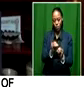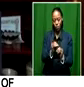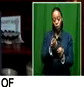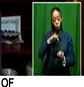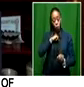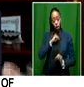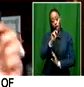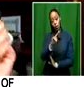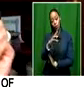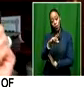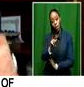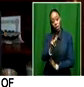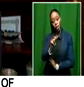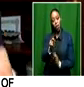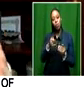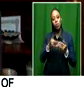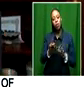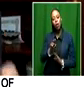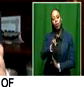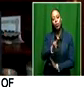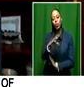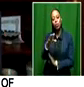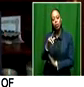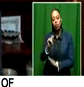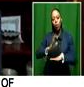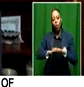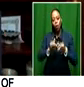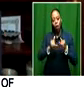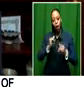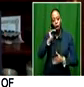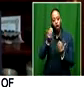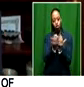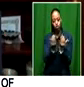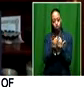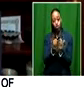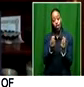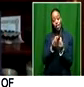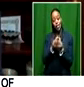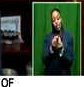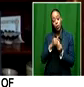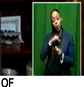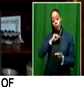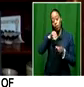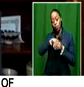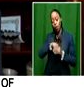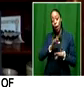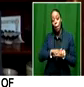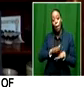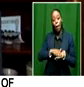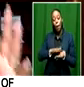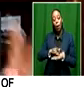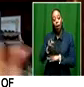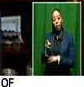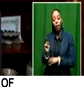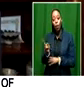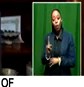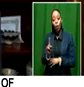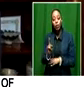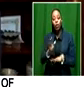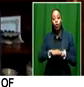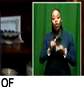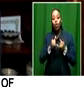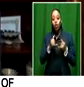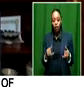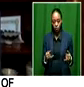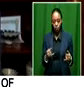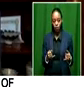at UCT, when we started the UCT online high school, one of the things that we included in the pedagogy, online